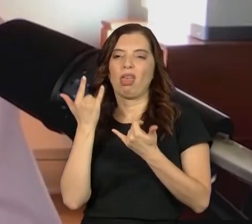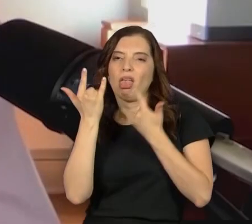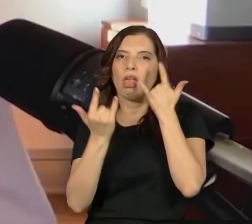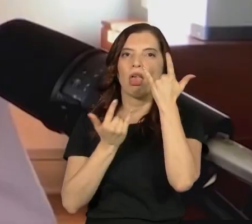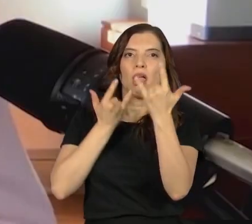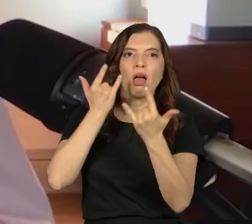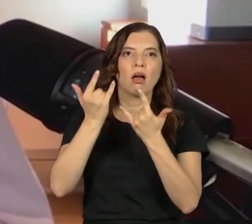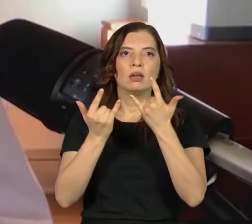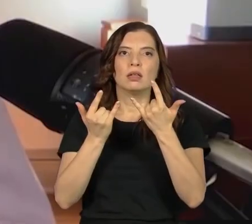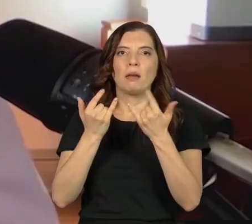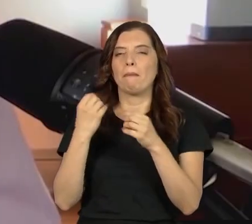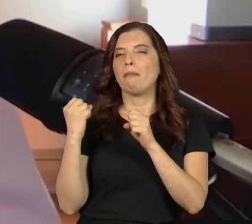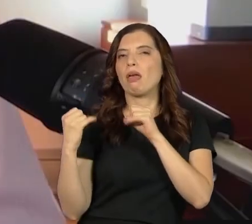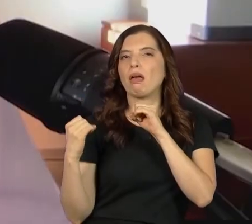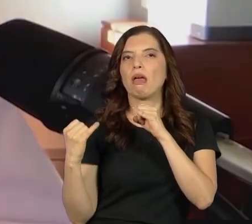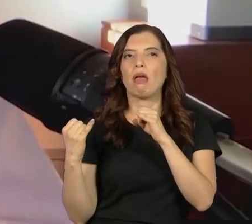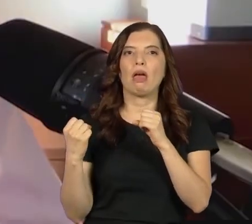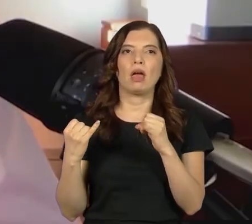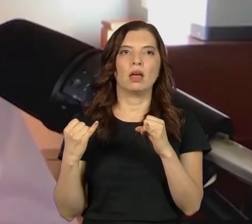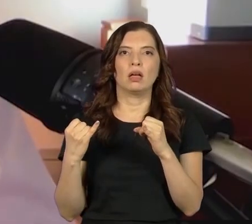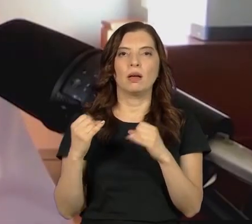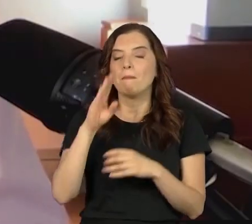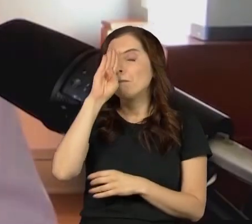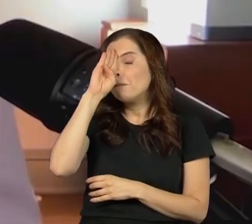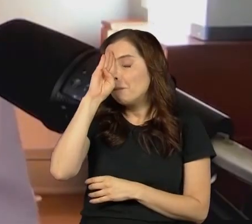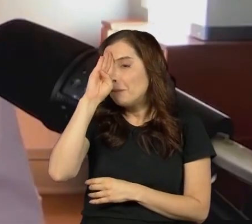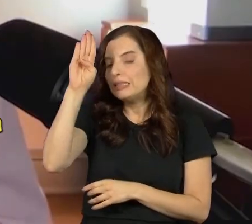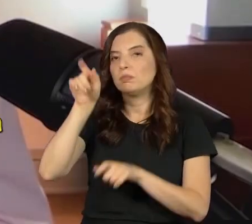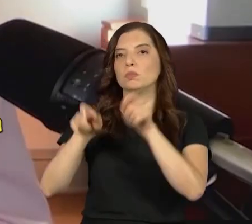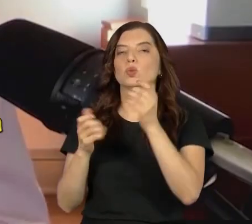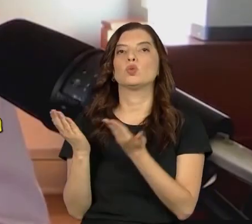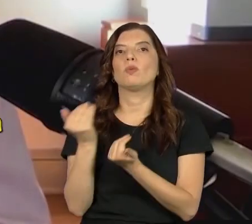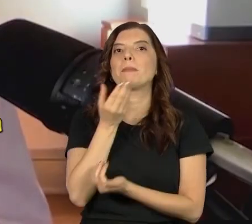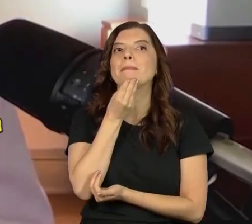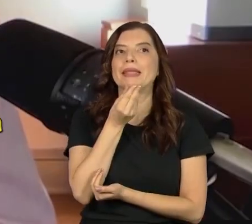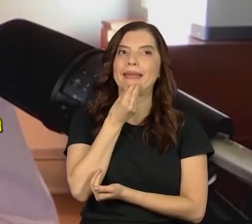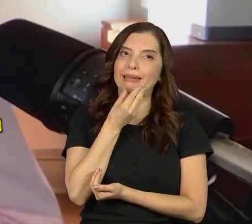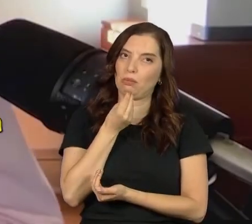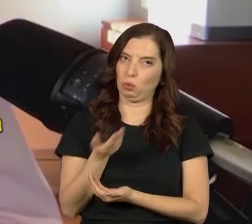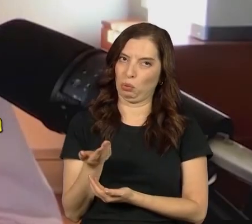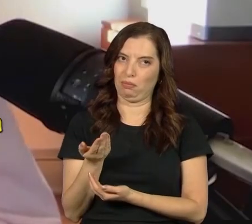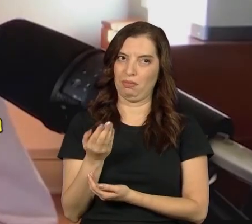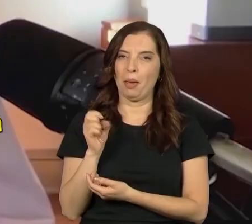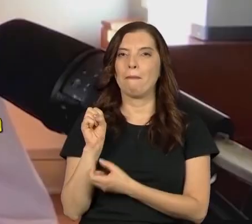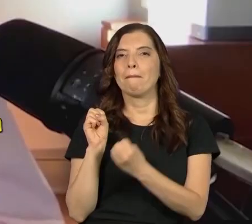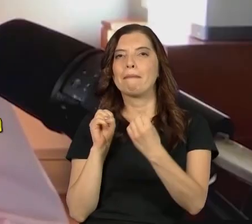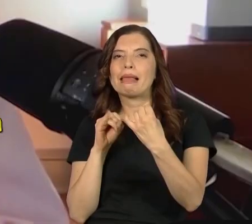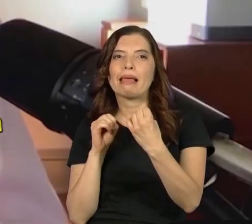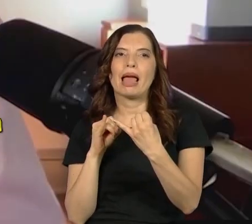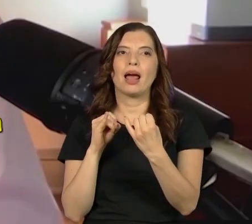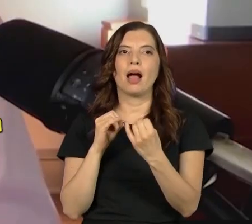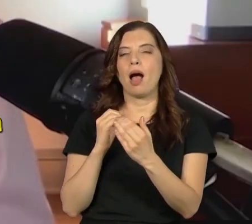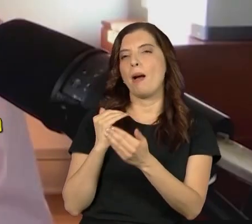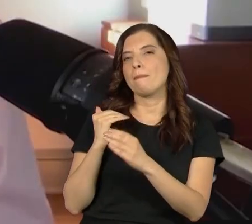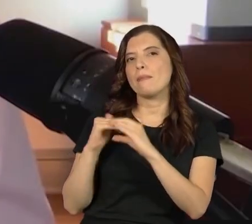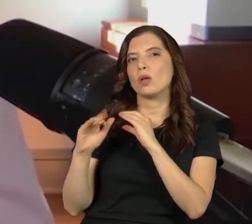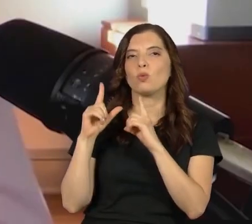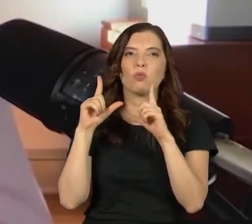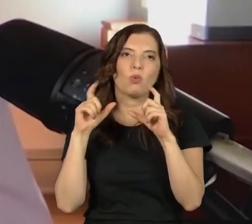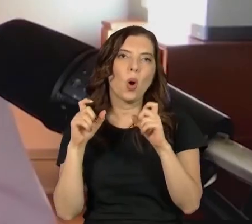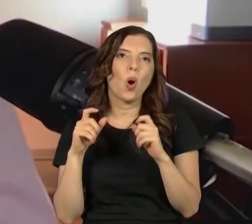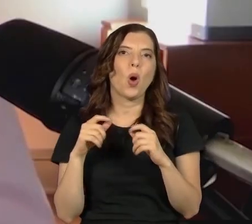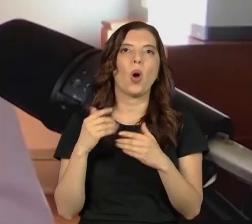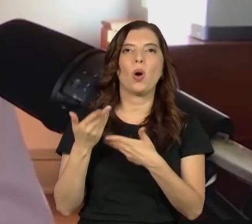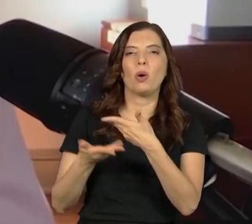woman and they flirt with a boy, it's especially hitting boys. They flirt with a boy and they say, hey, here's a photo of me, send me a photo of you. And